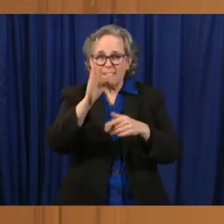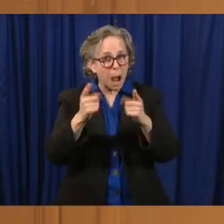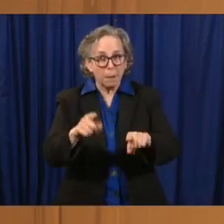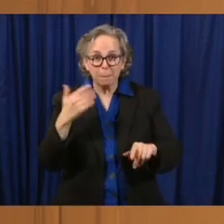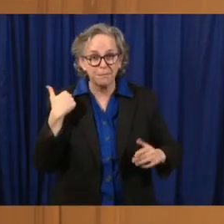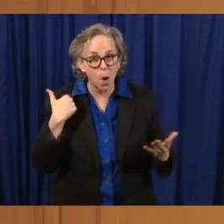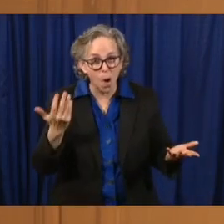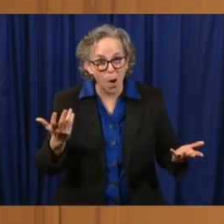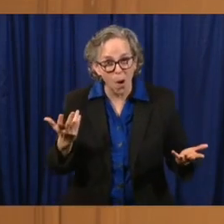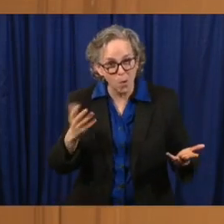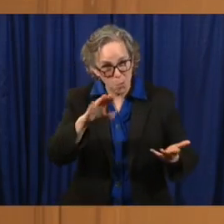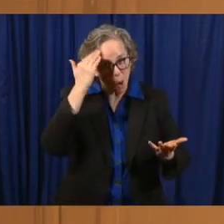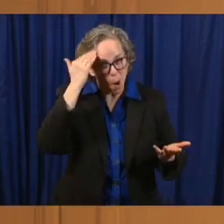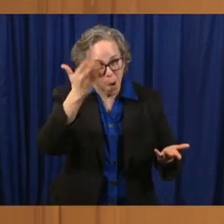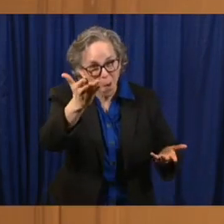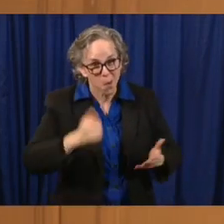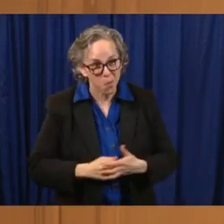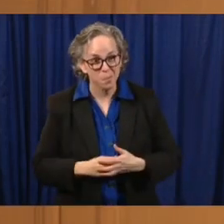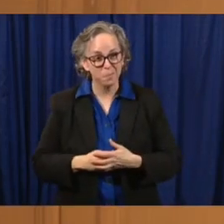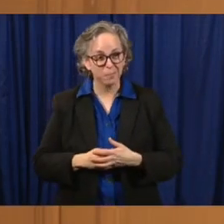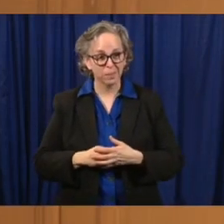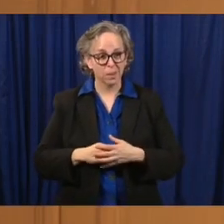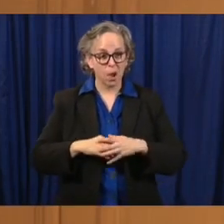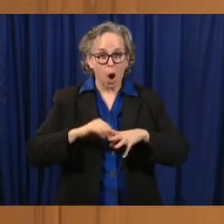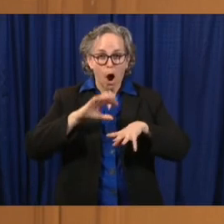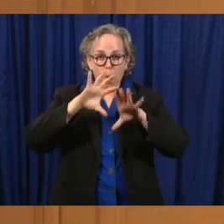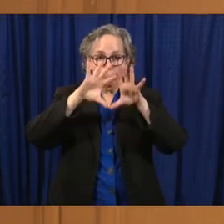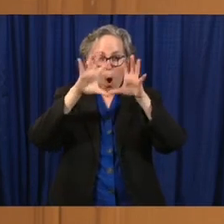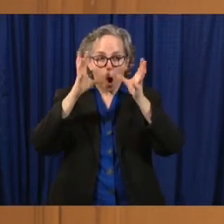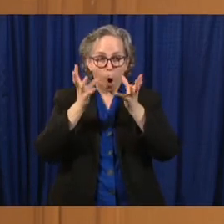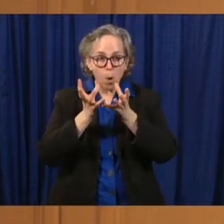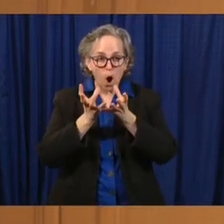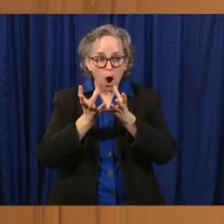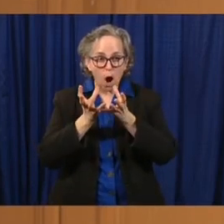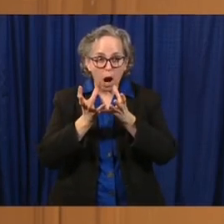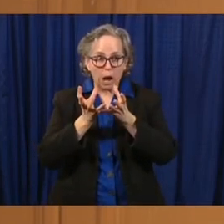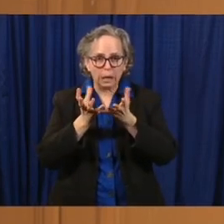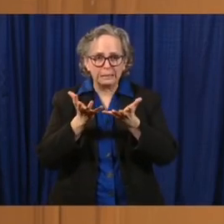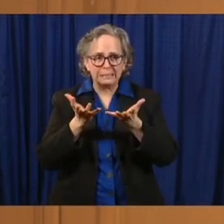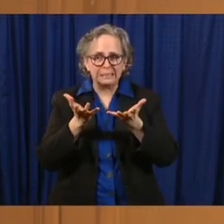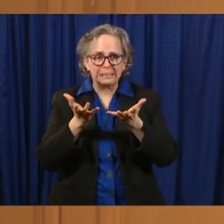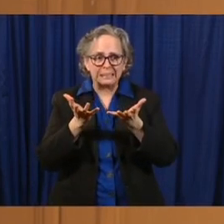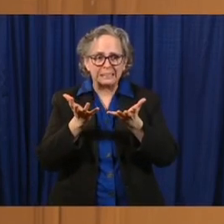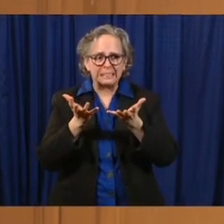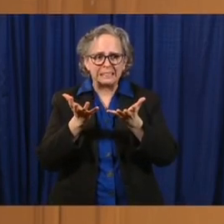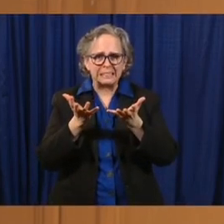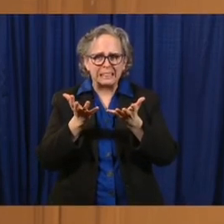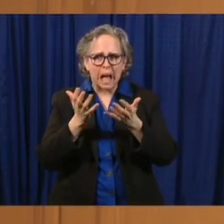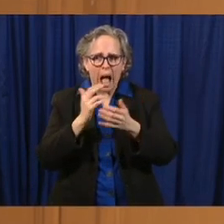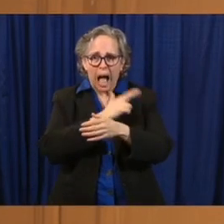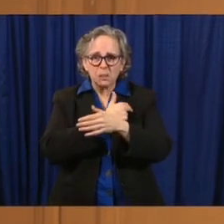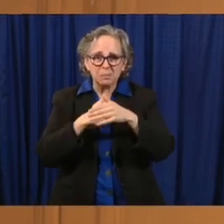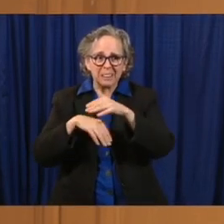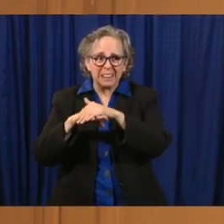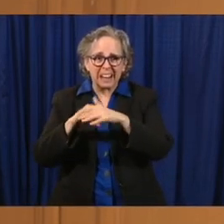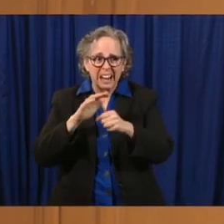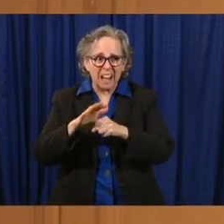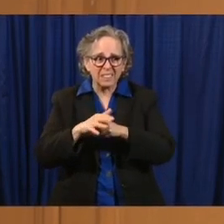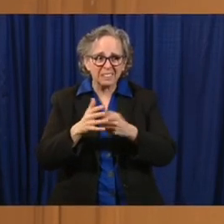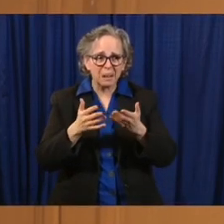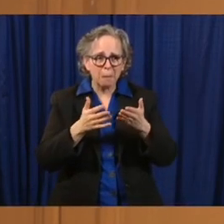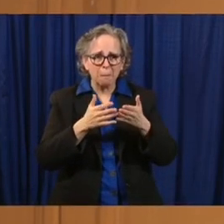to normal? And I guess how close are we to those levels? So, as you know, this is an